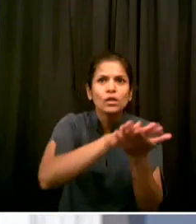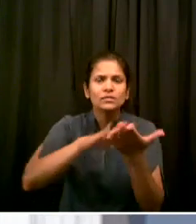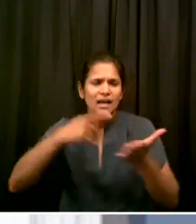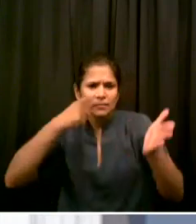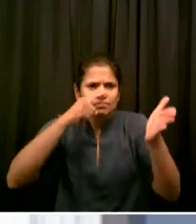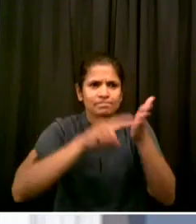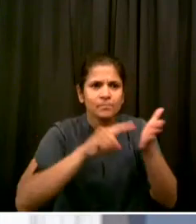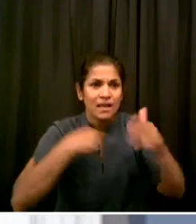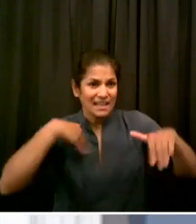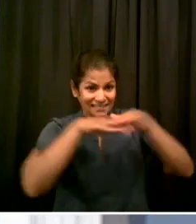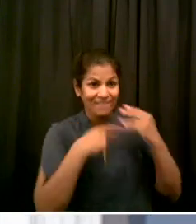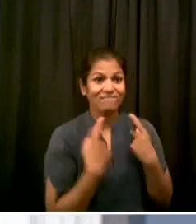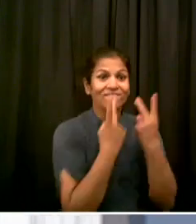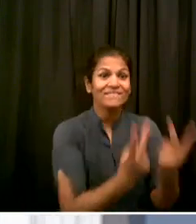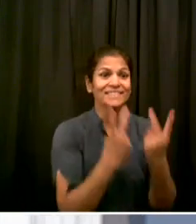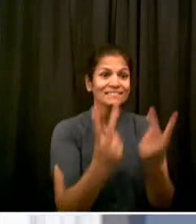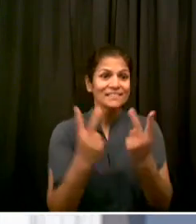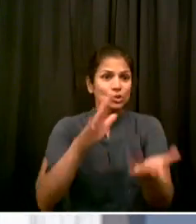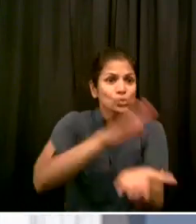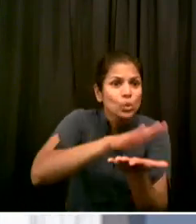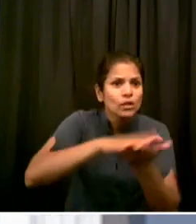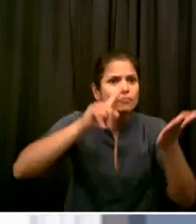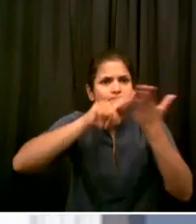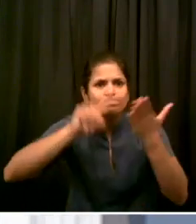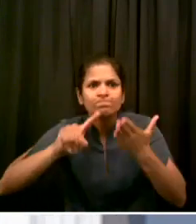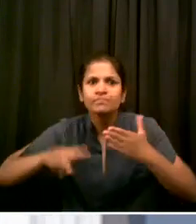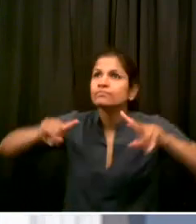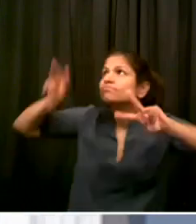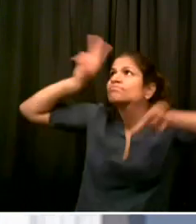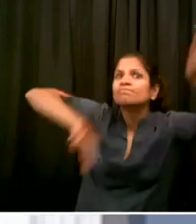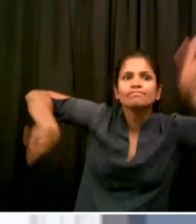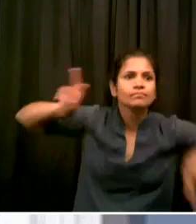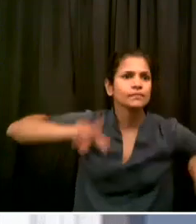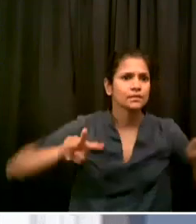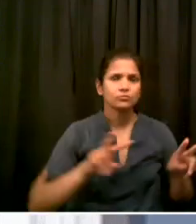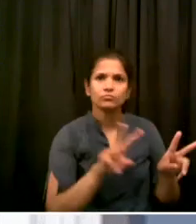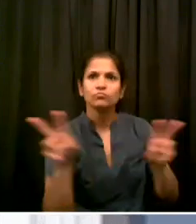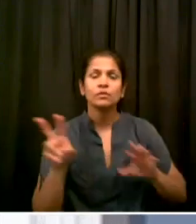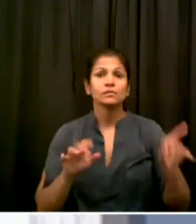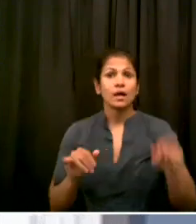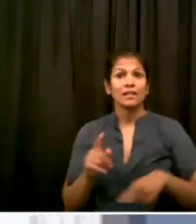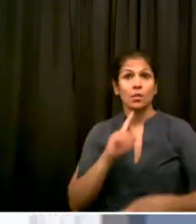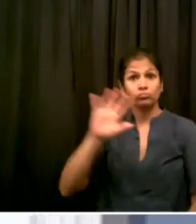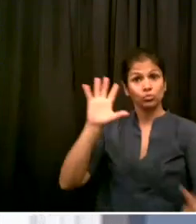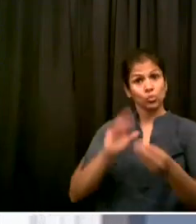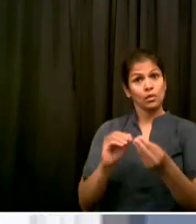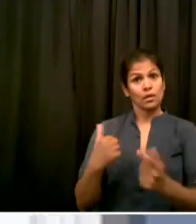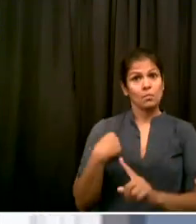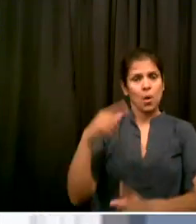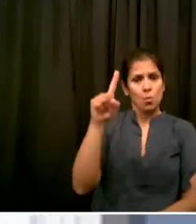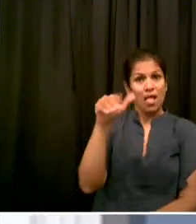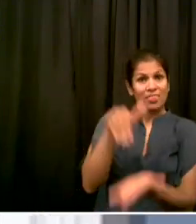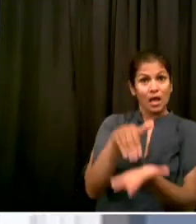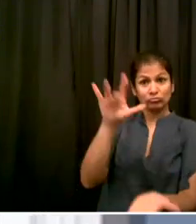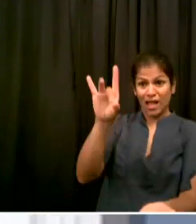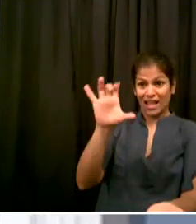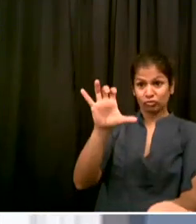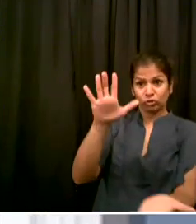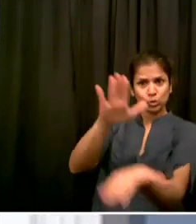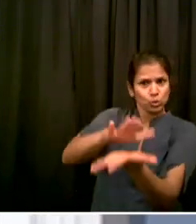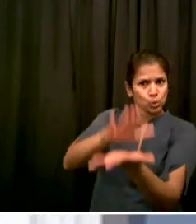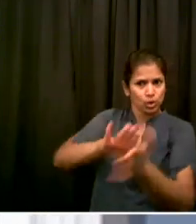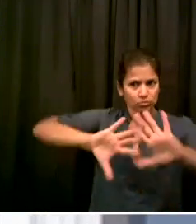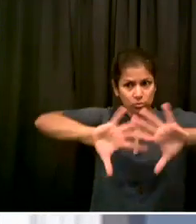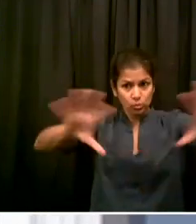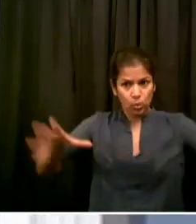how many windows there are in 1,800 schools, you're talking hundreds upon hundreds of thousands of windows. So to make